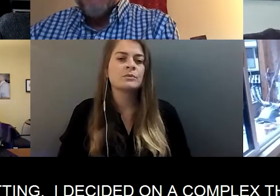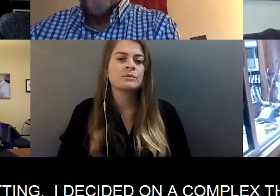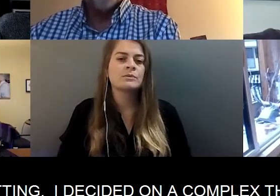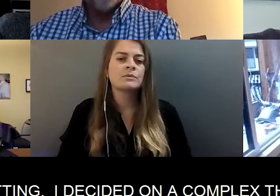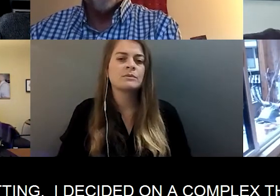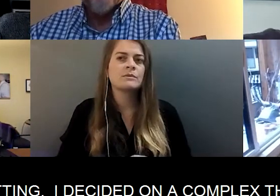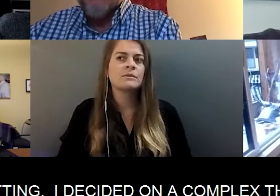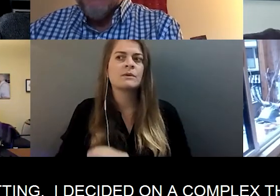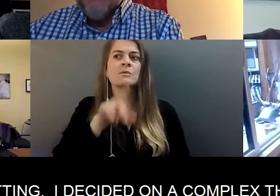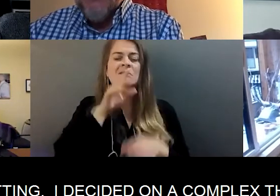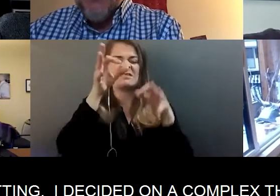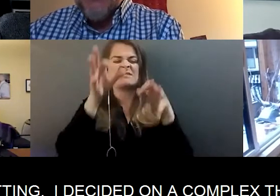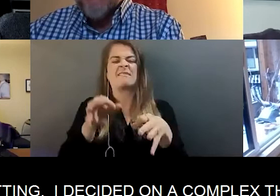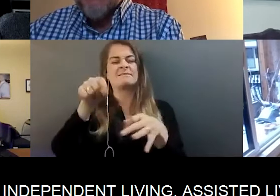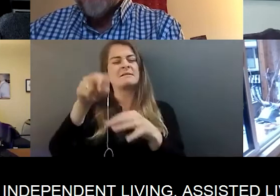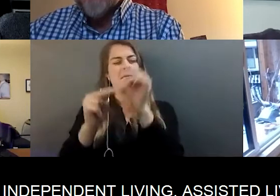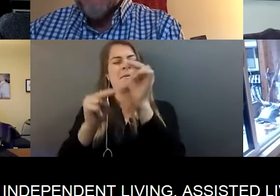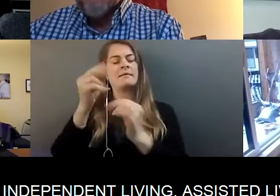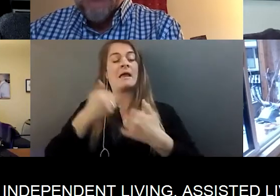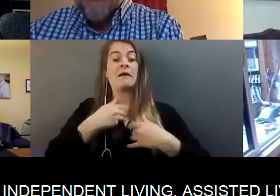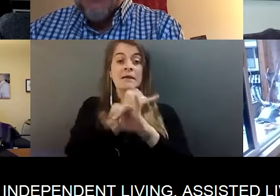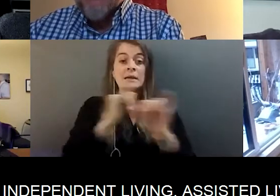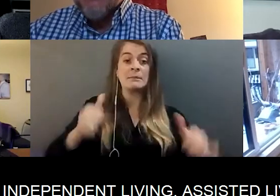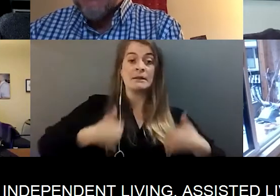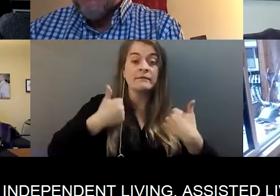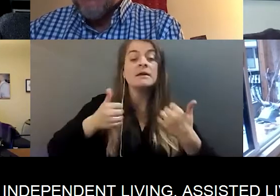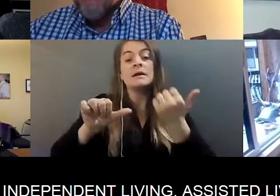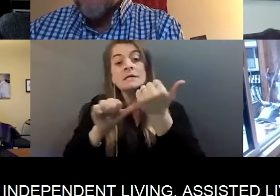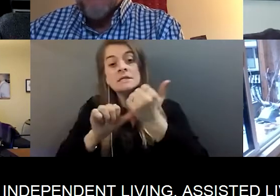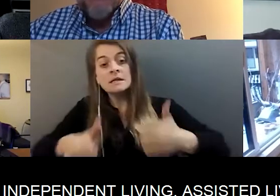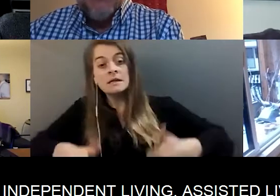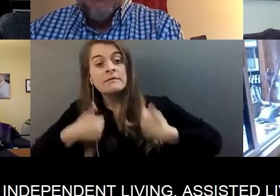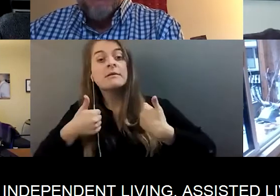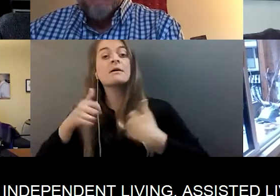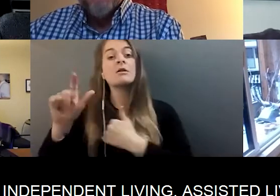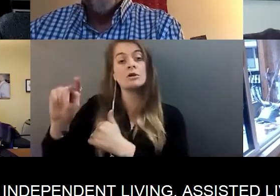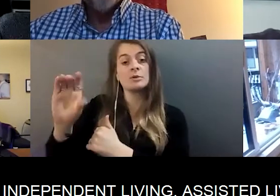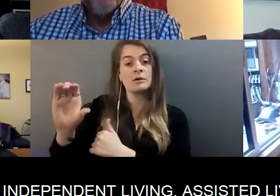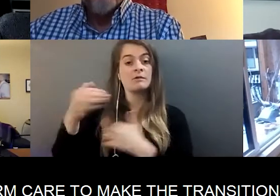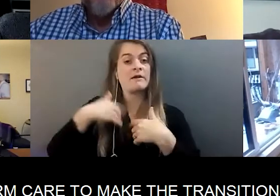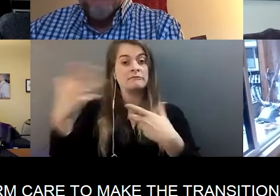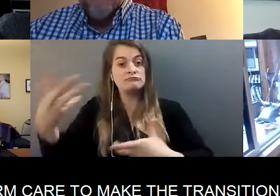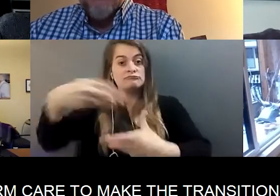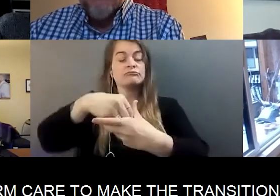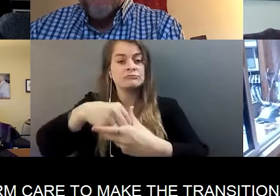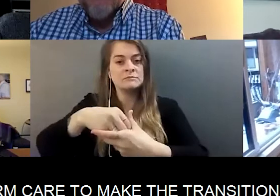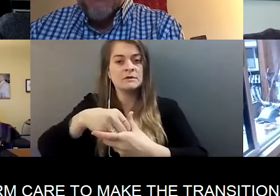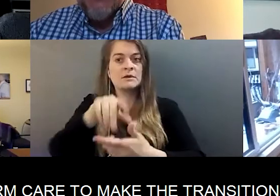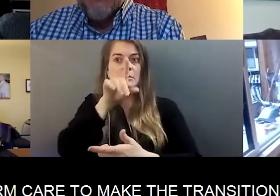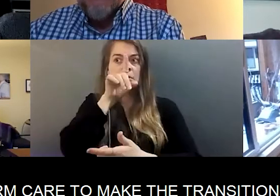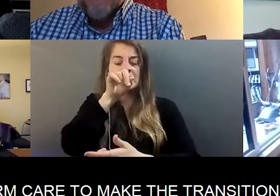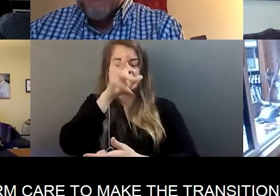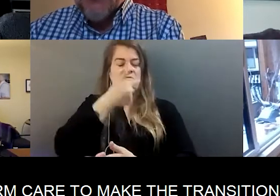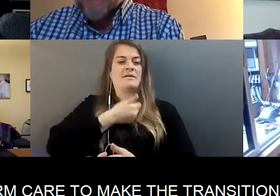complex that includes independent living, assisted living, and long-term care to make the transitions for